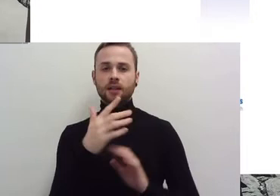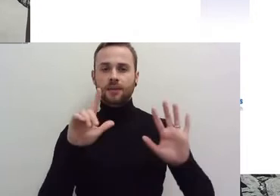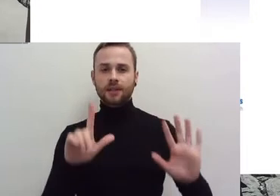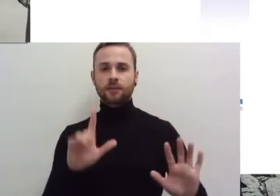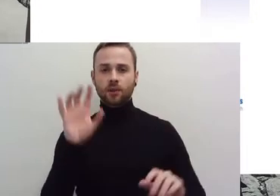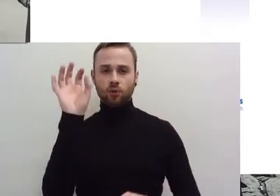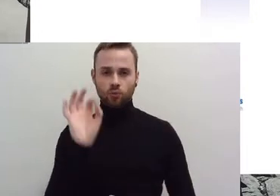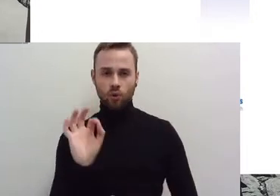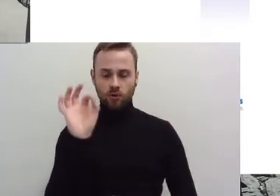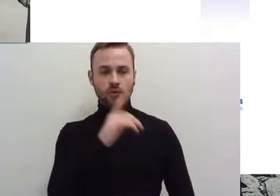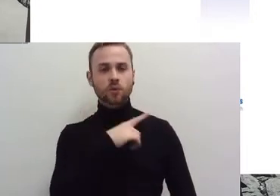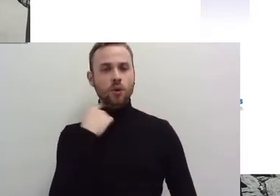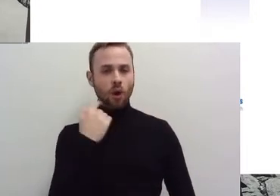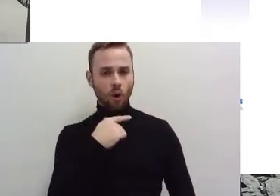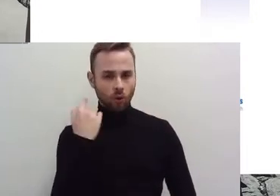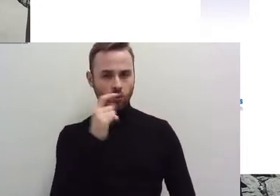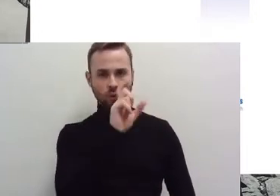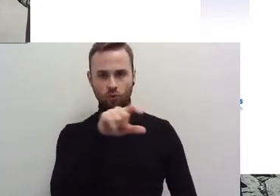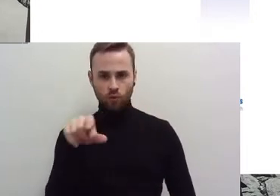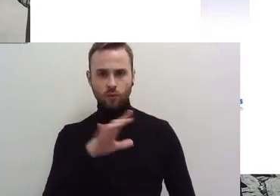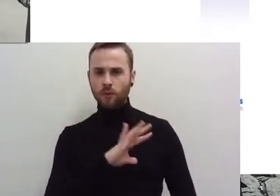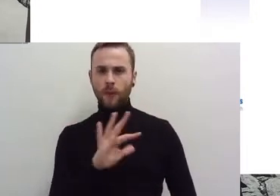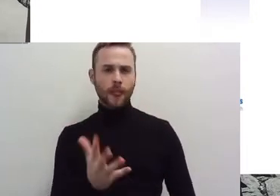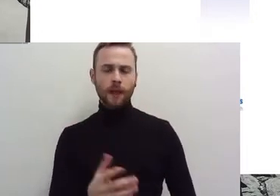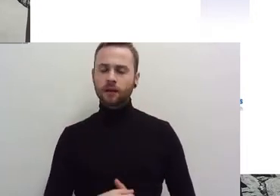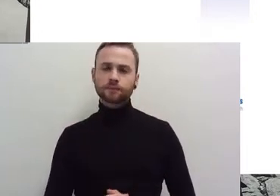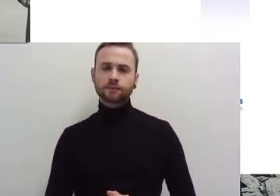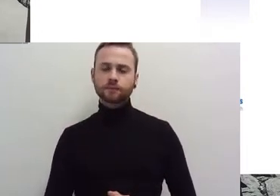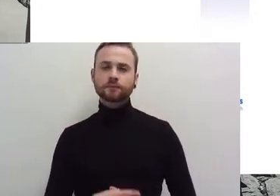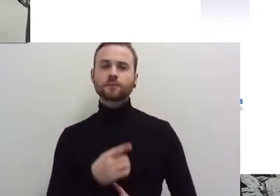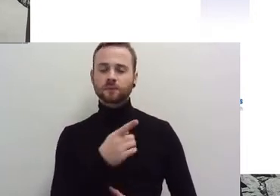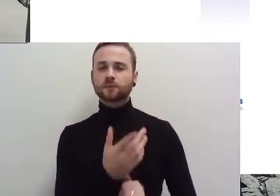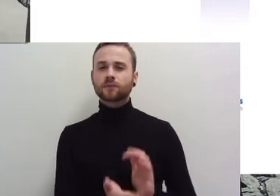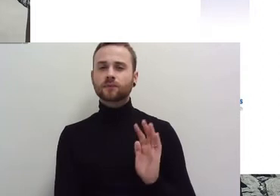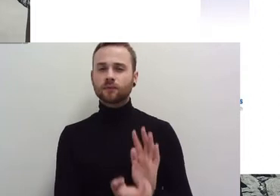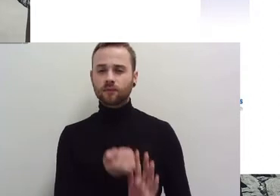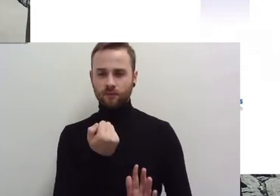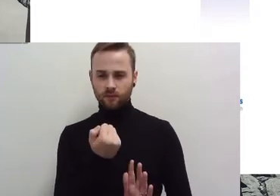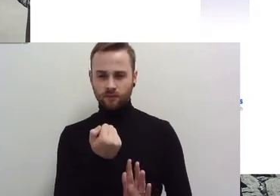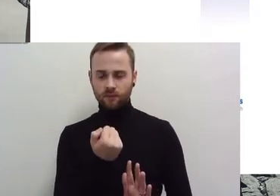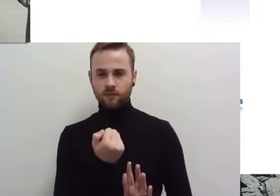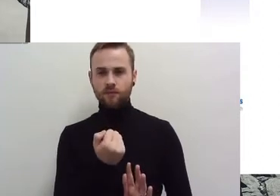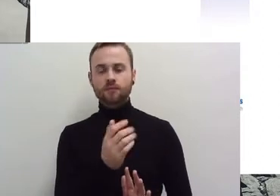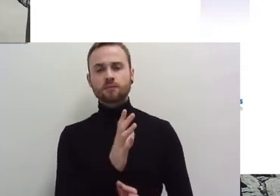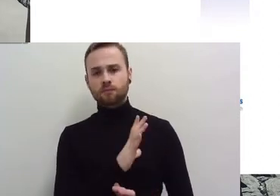supported, rather weakly supported, by any kind of scientific evidence. So level one and two,